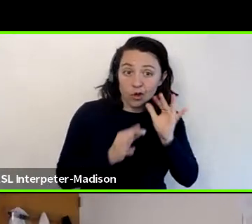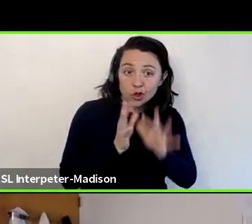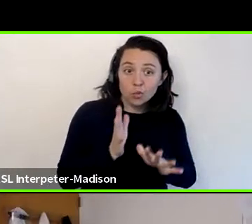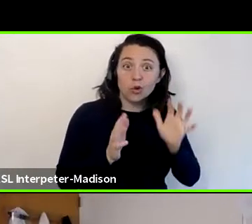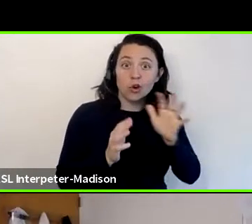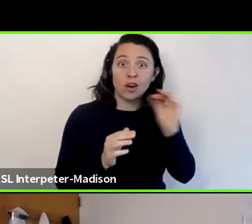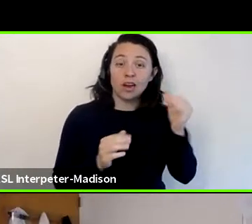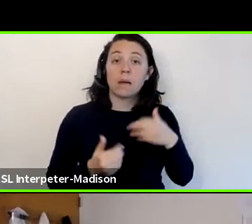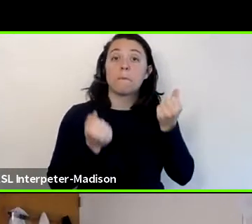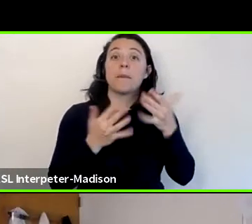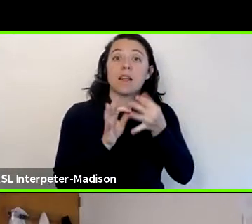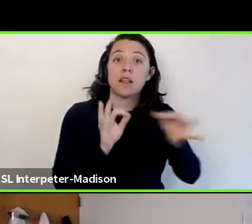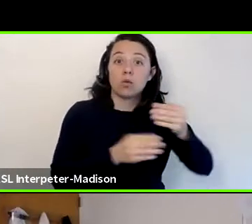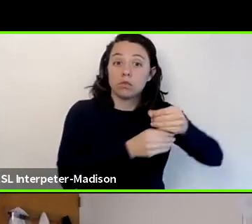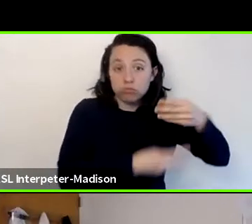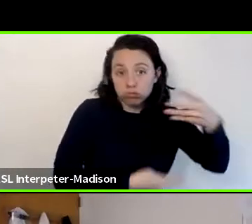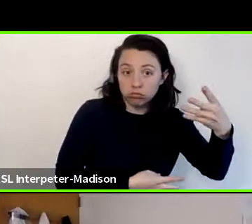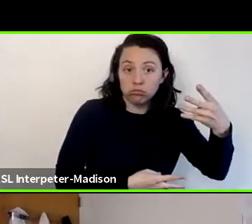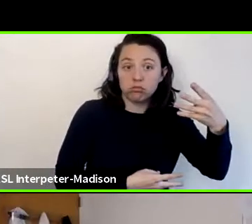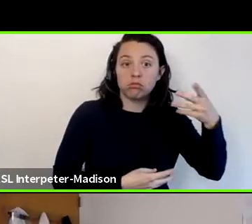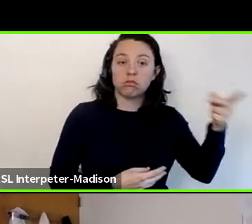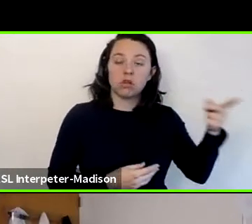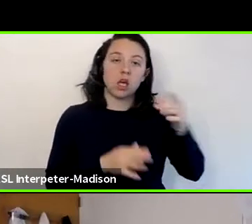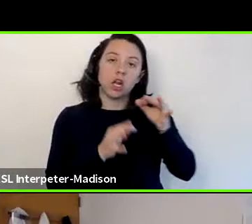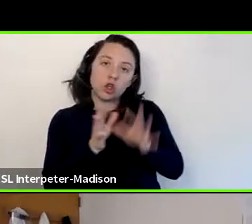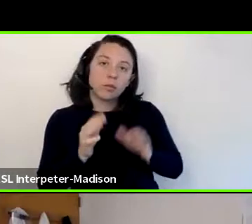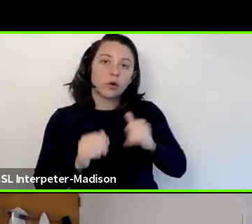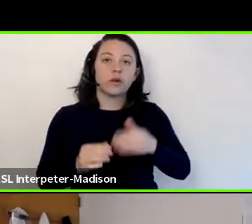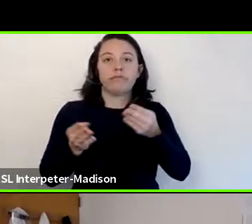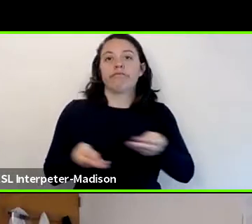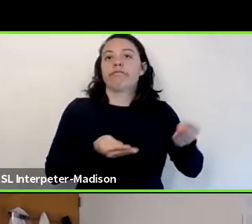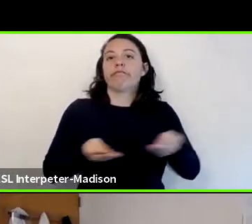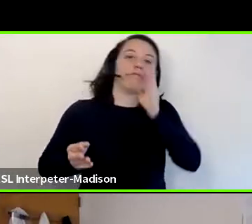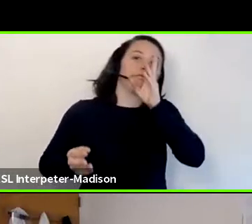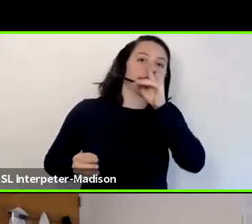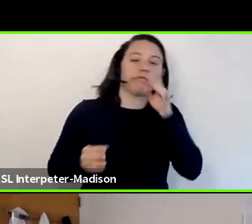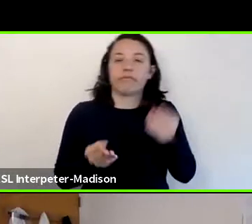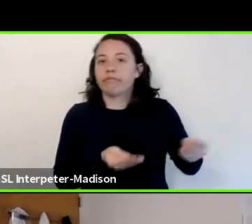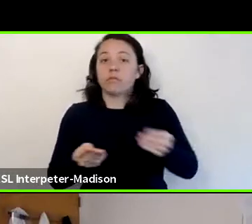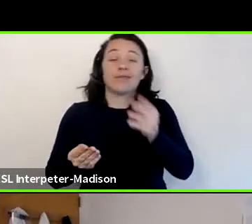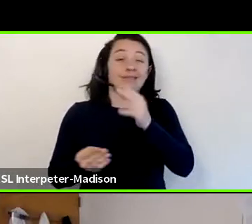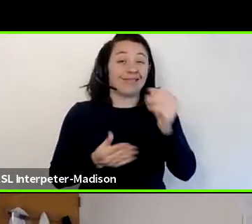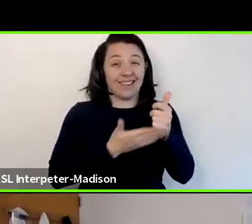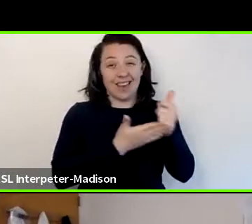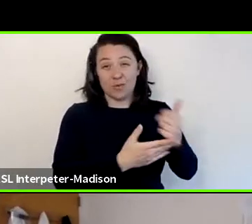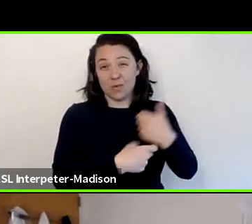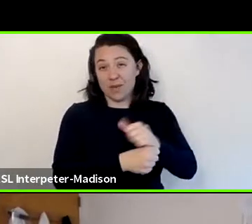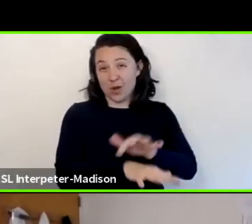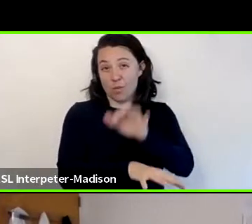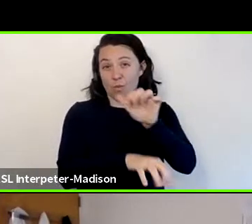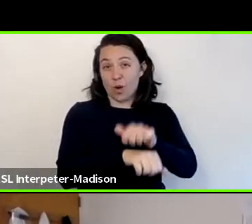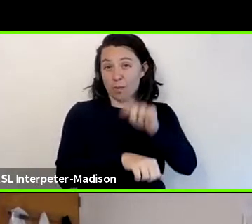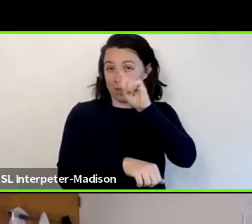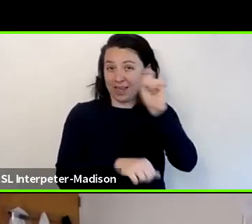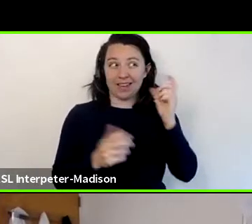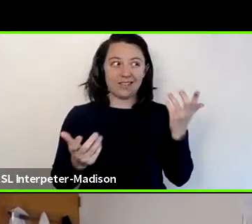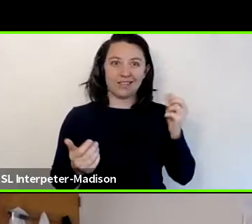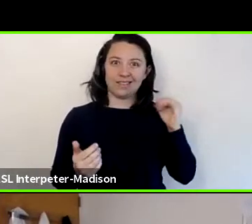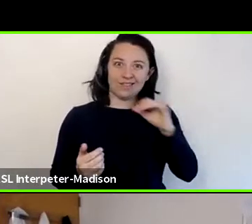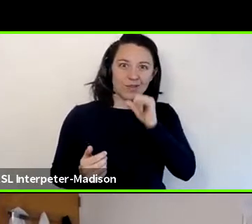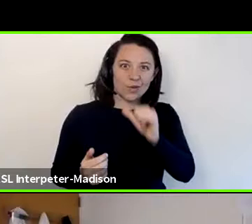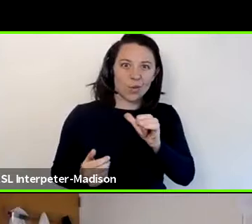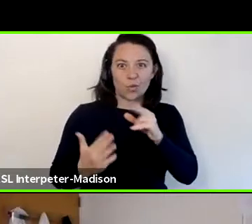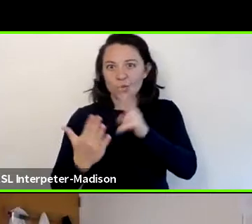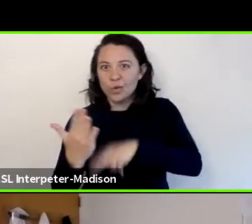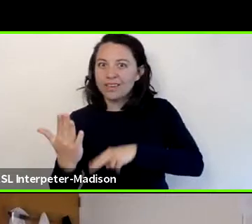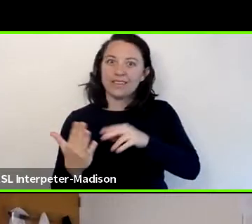an interpreter help them make that decision and actually help them make an appointment, because with that language barrier, it's sometimes hard to